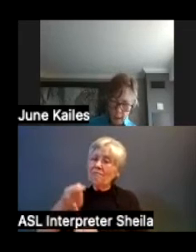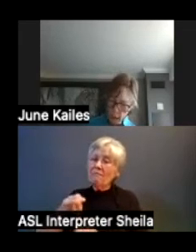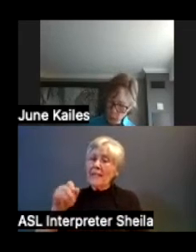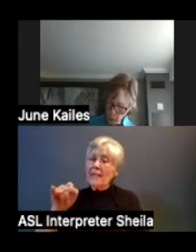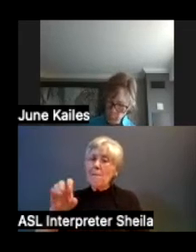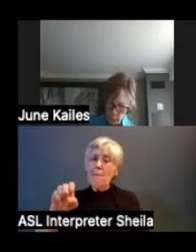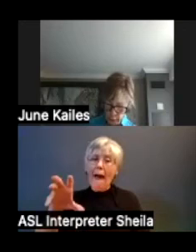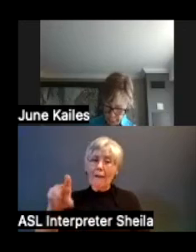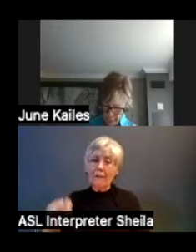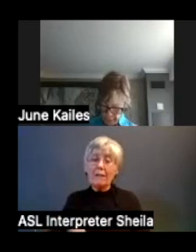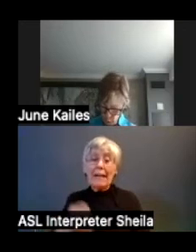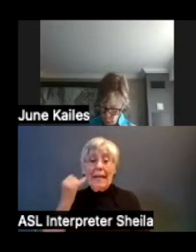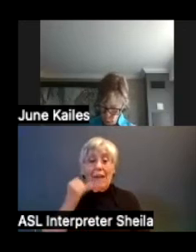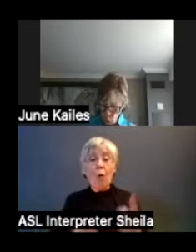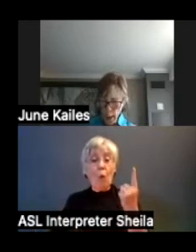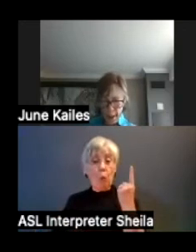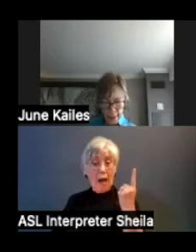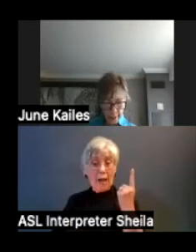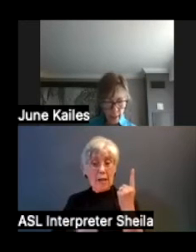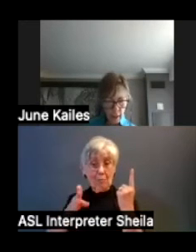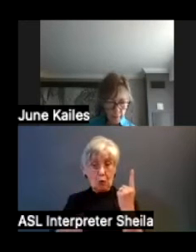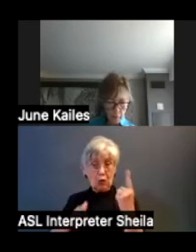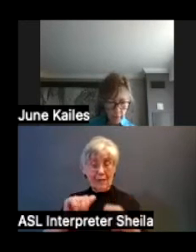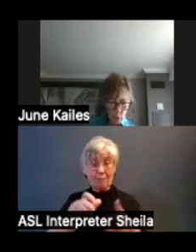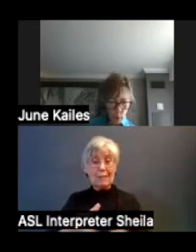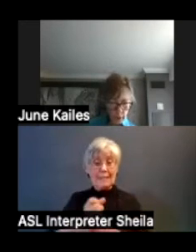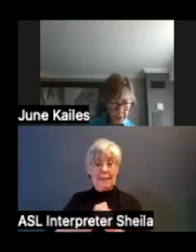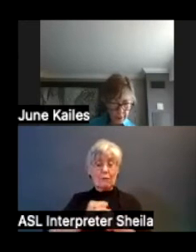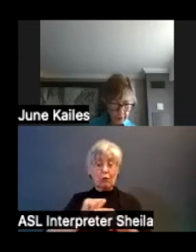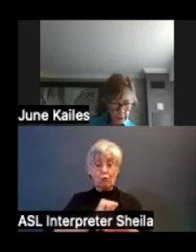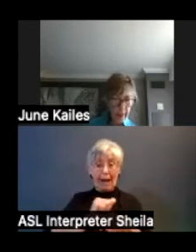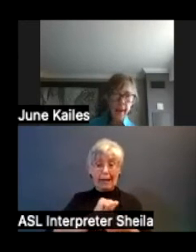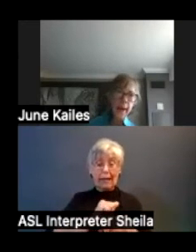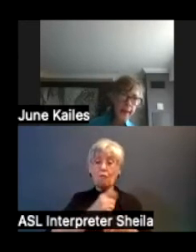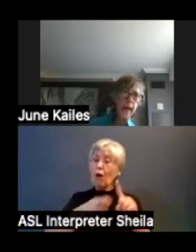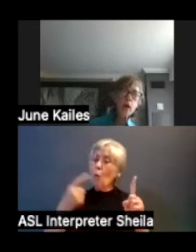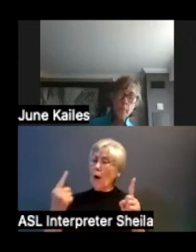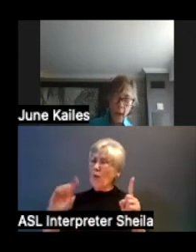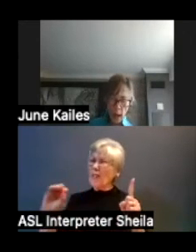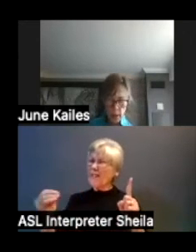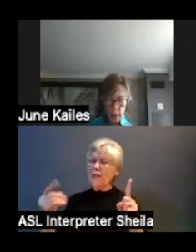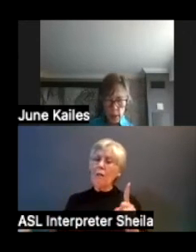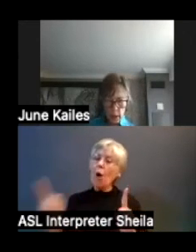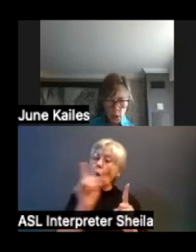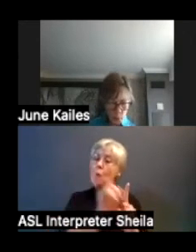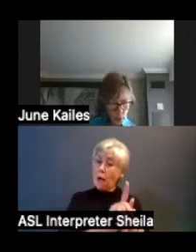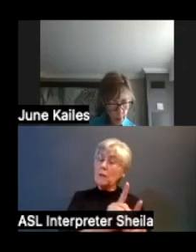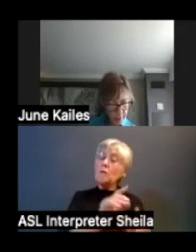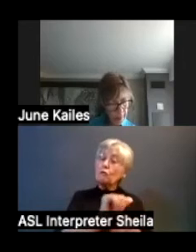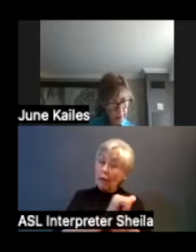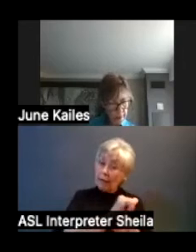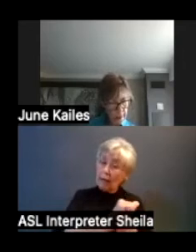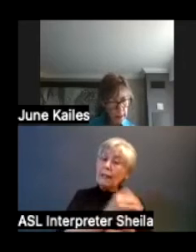When only one person gets trained from an organization and they go back to